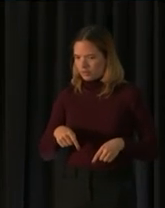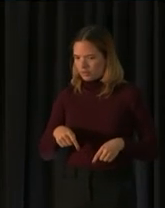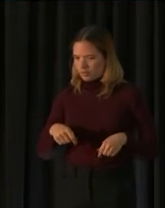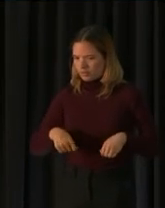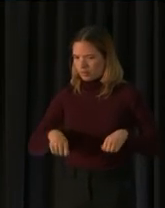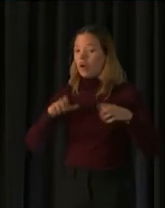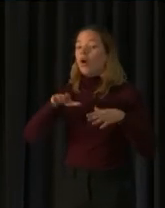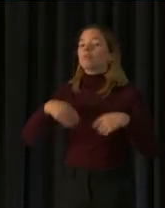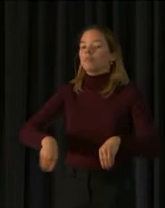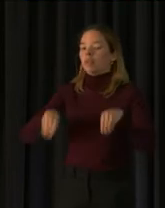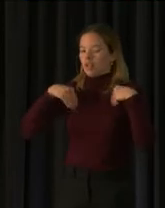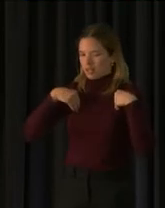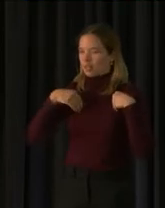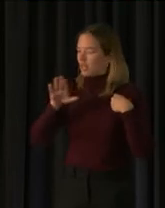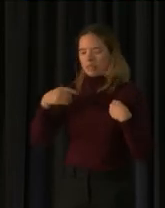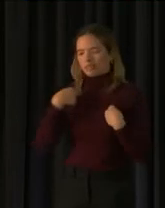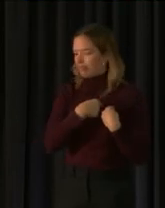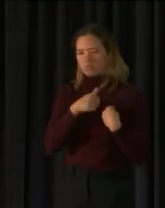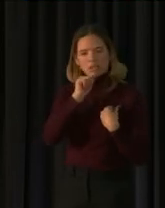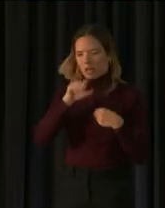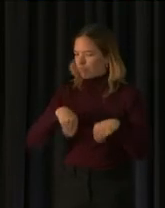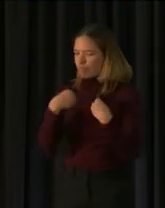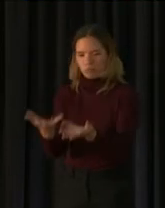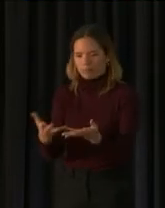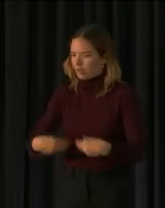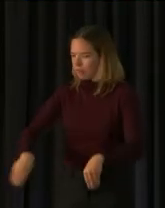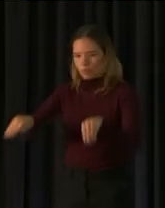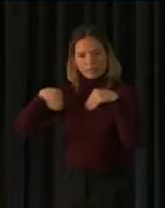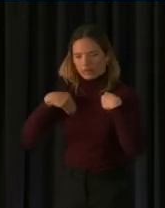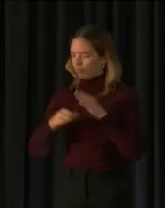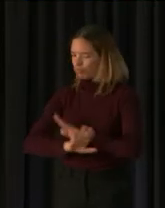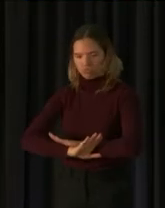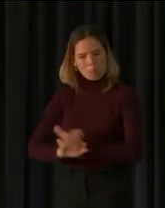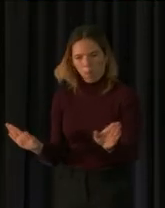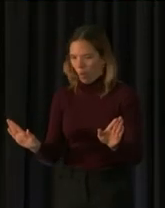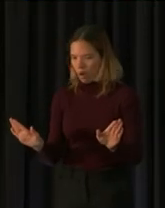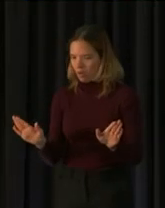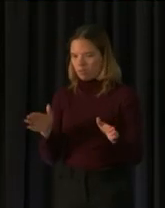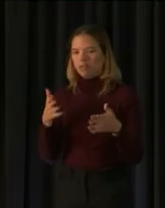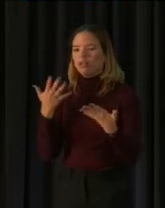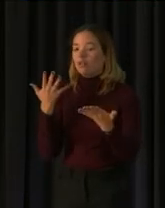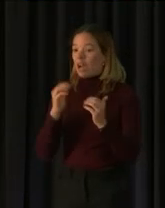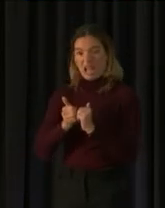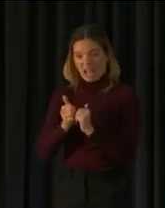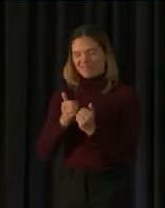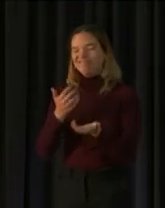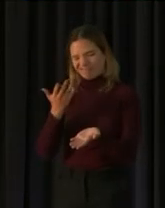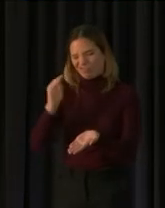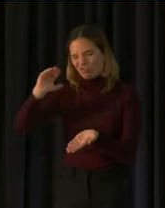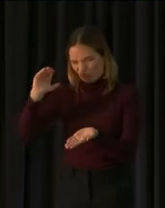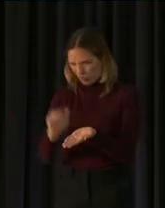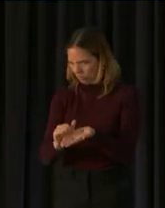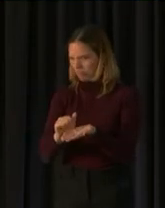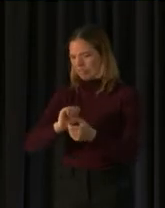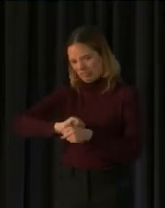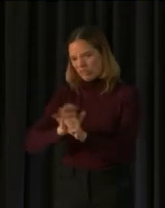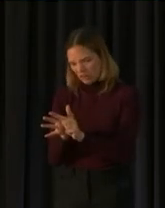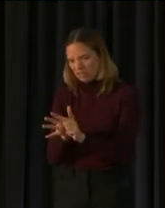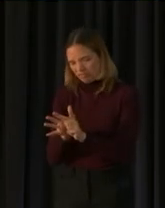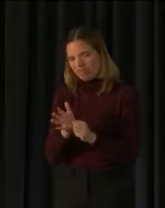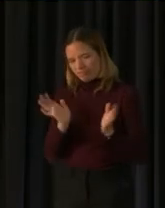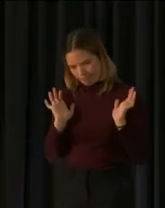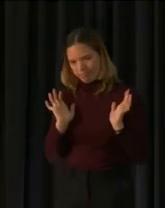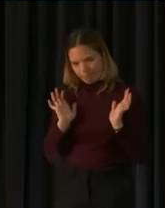this right? So they're doing it from reading stories, visuals and videos, really incorporating this